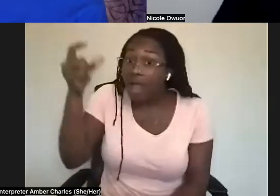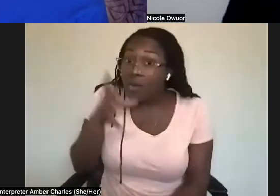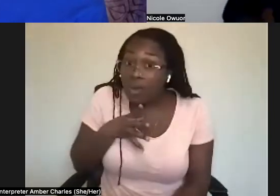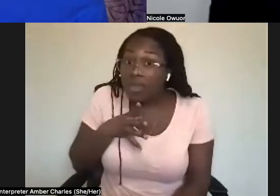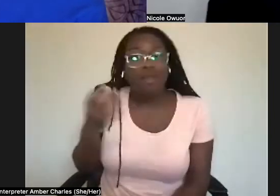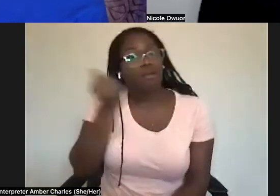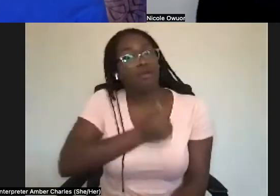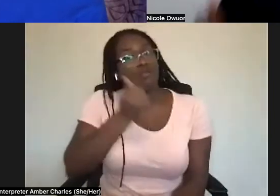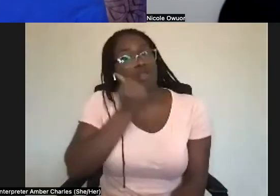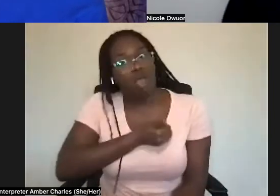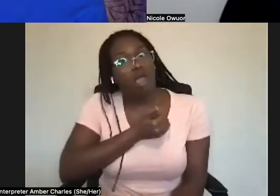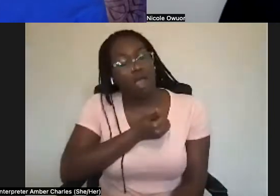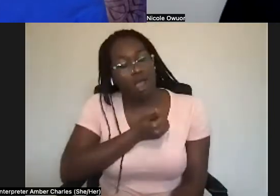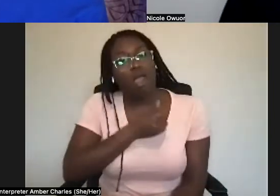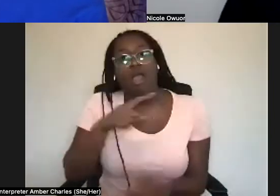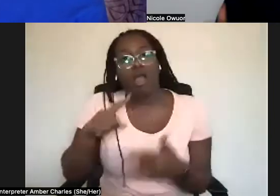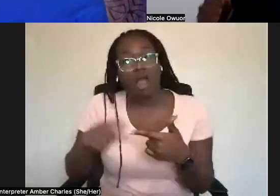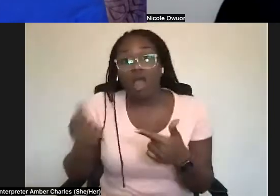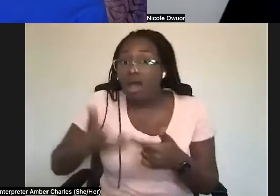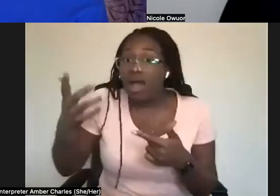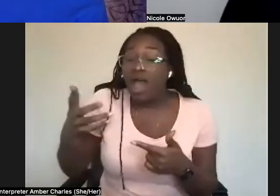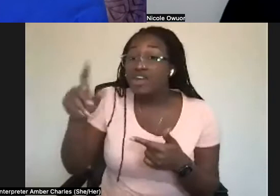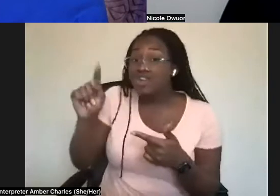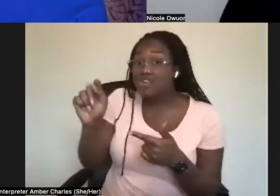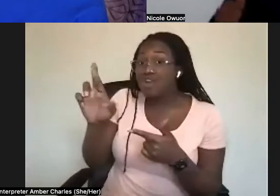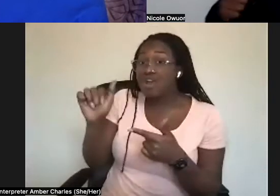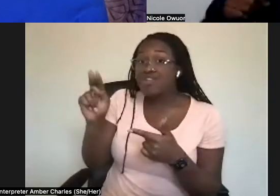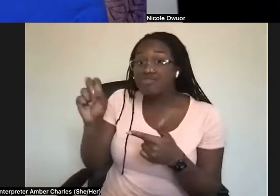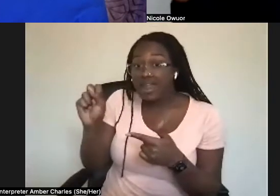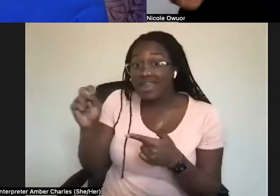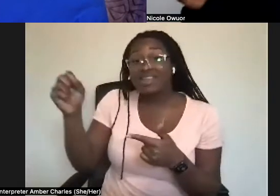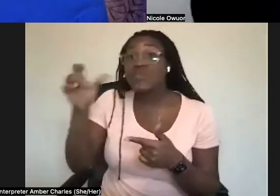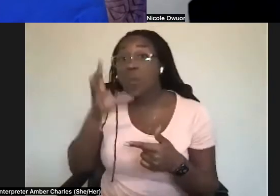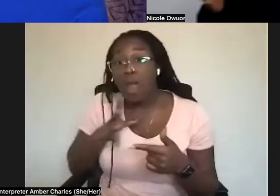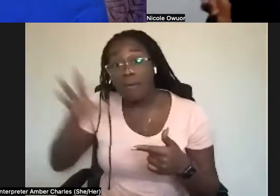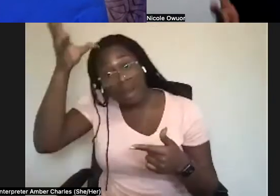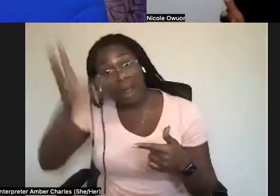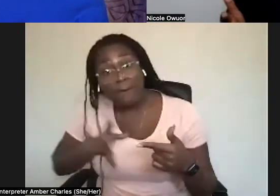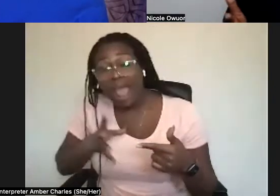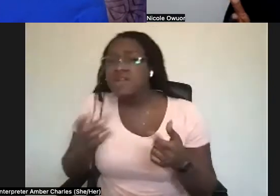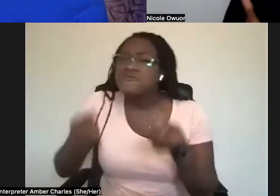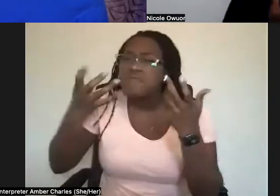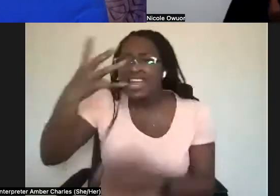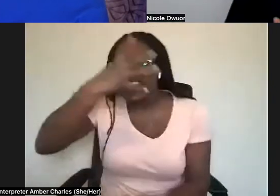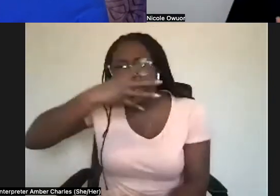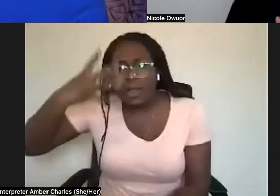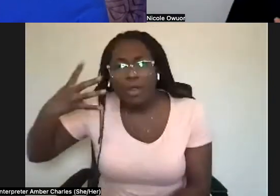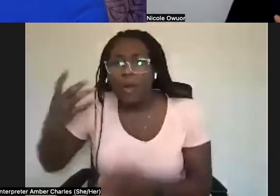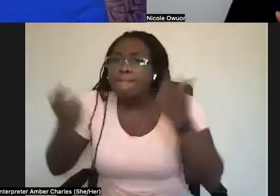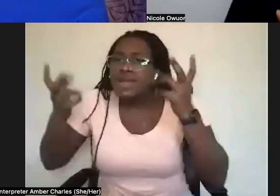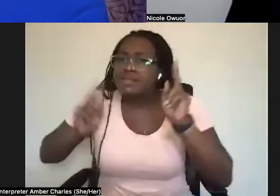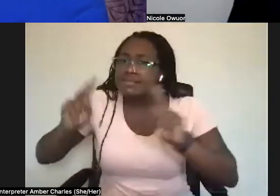There are a lot of trans women, trans men, there are immigrants, so many other people who might